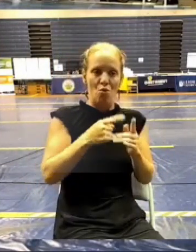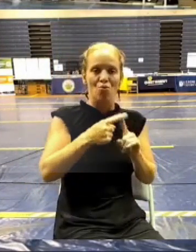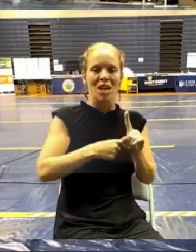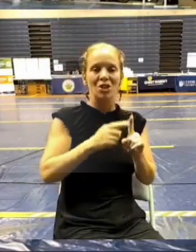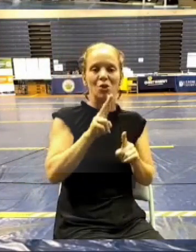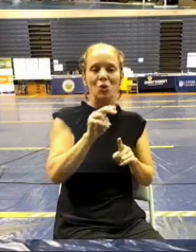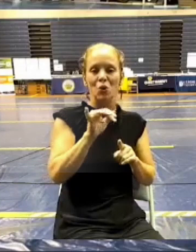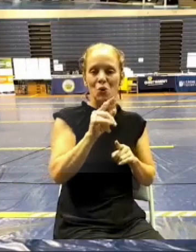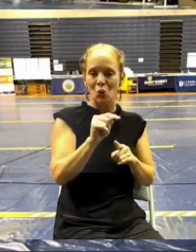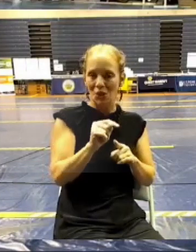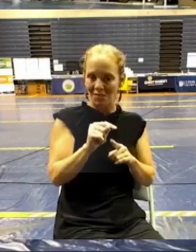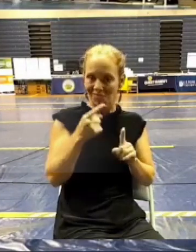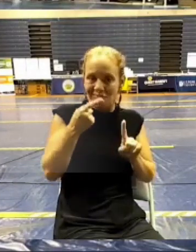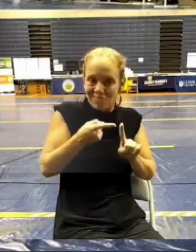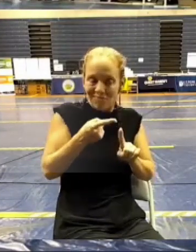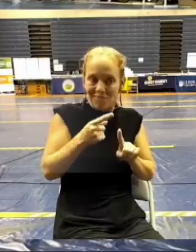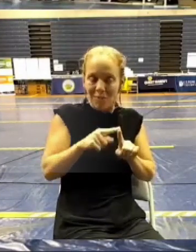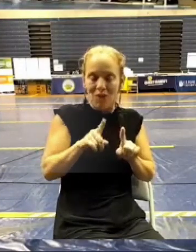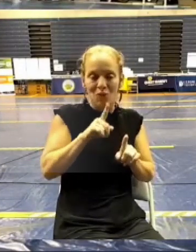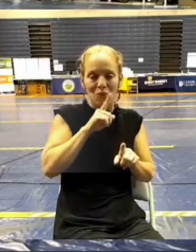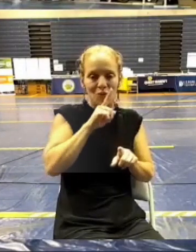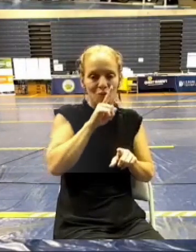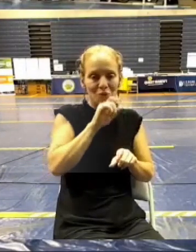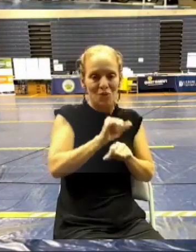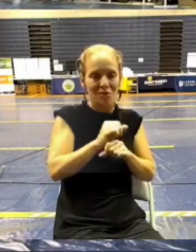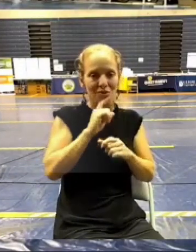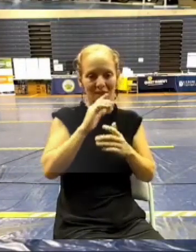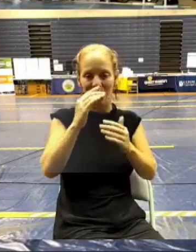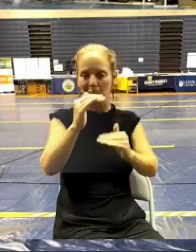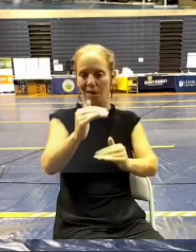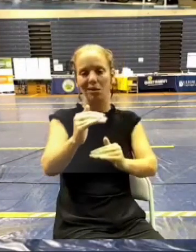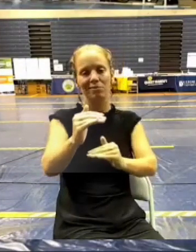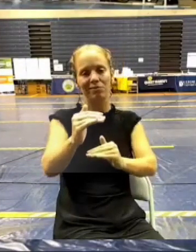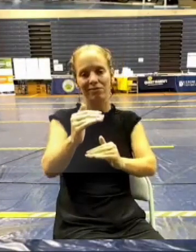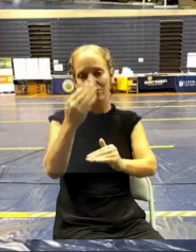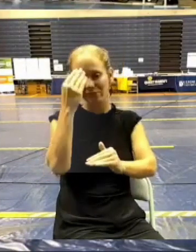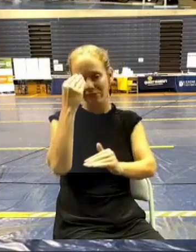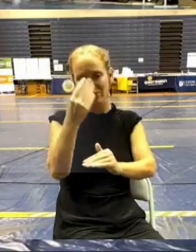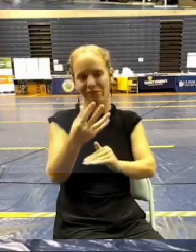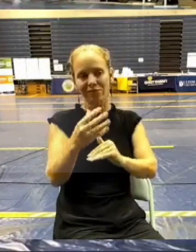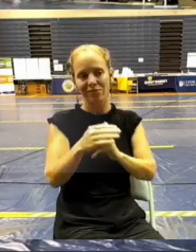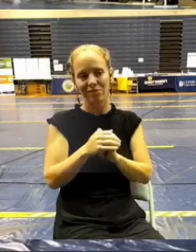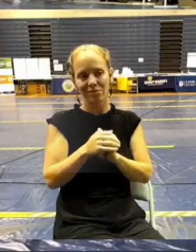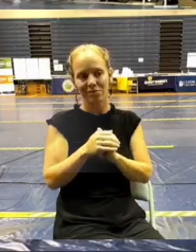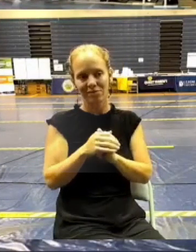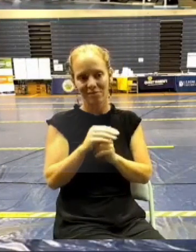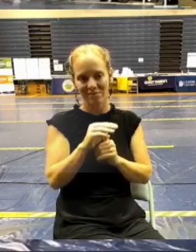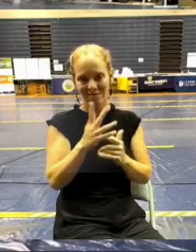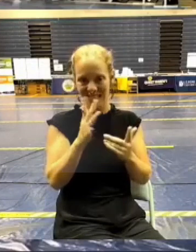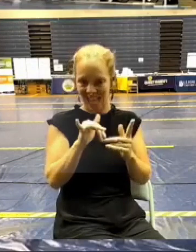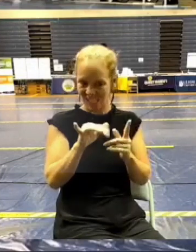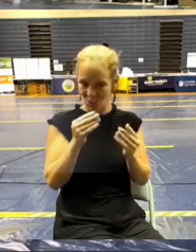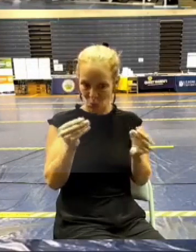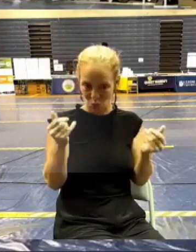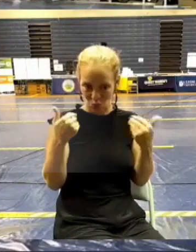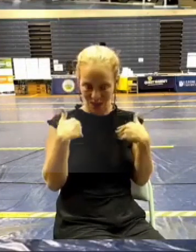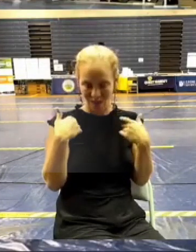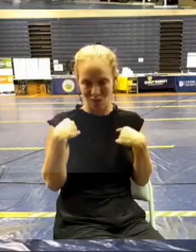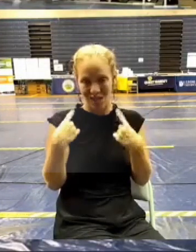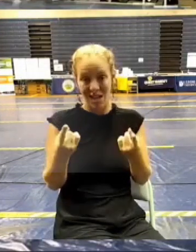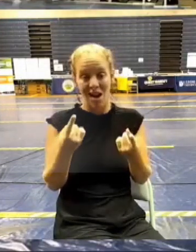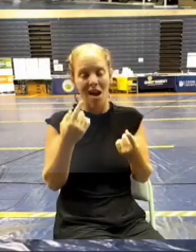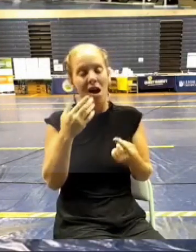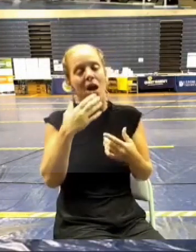unit. But the truth is right now there's limited resources. Those are the solutions. Do I